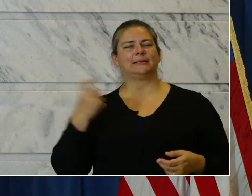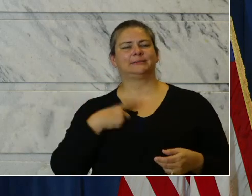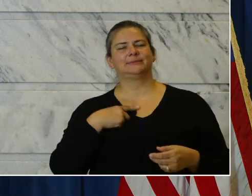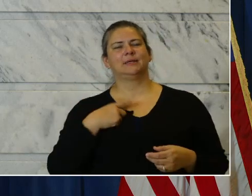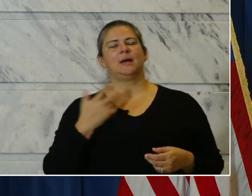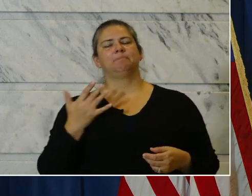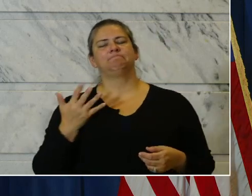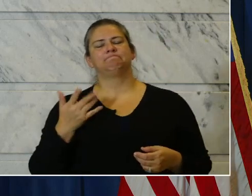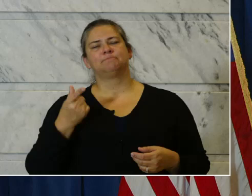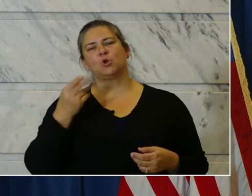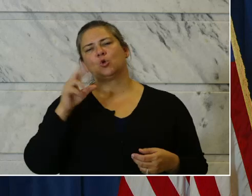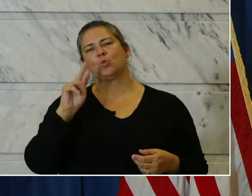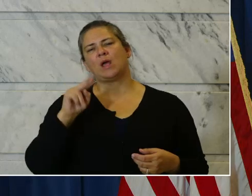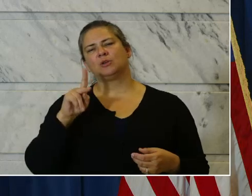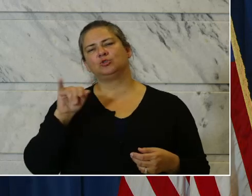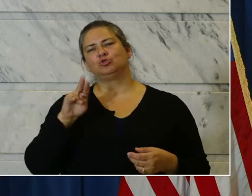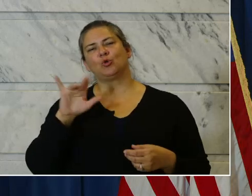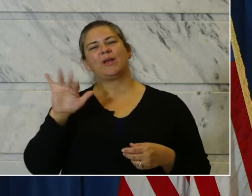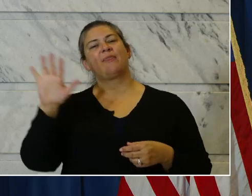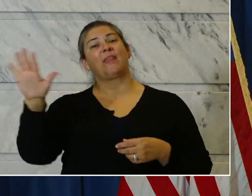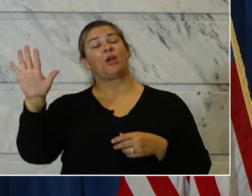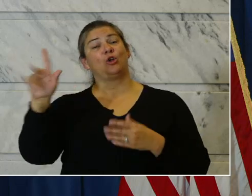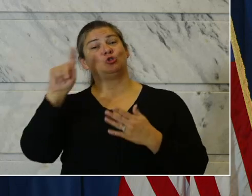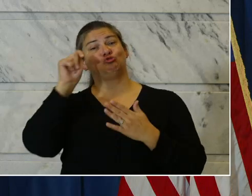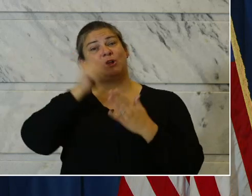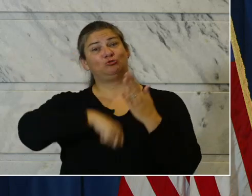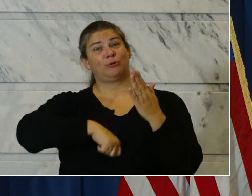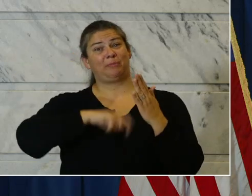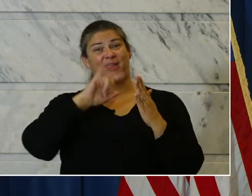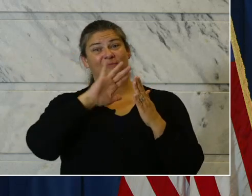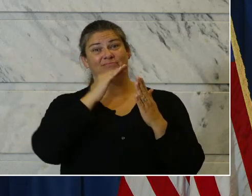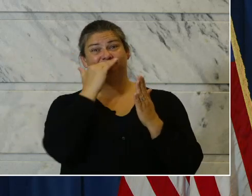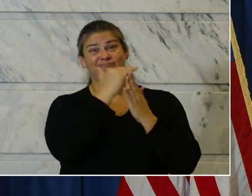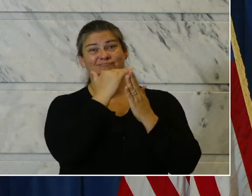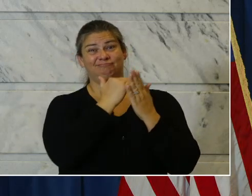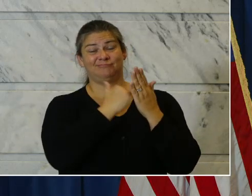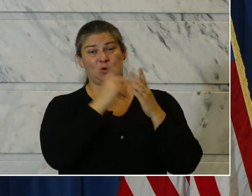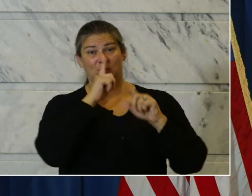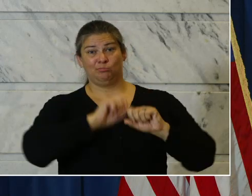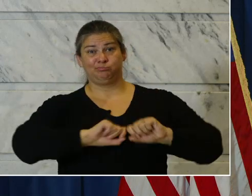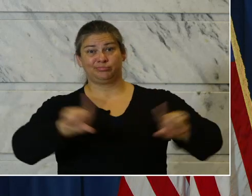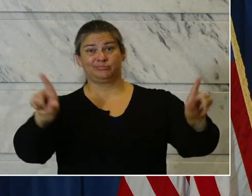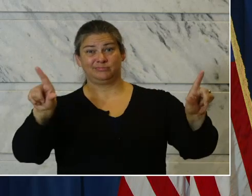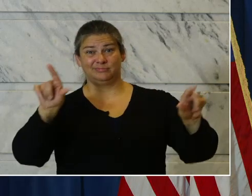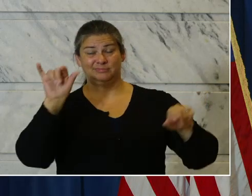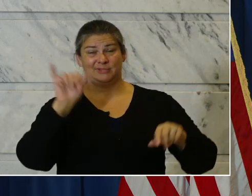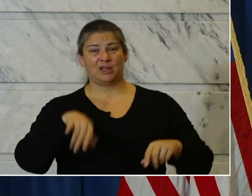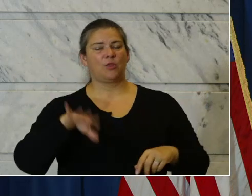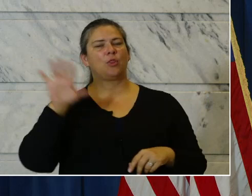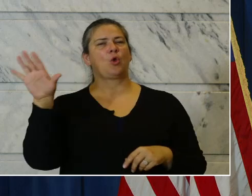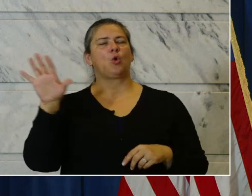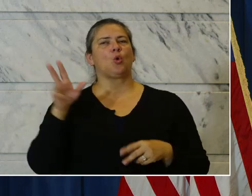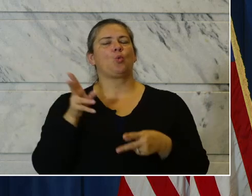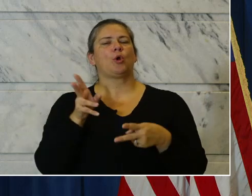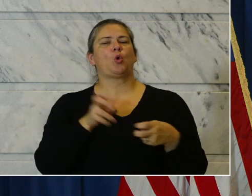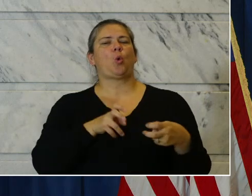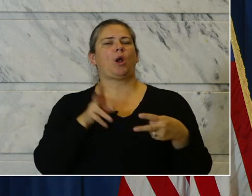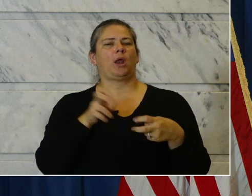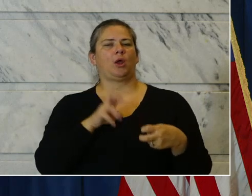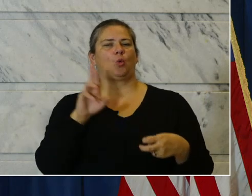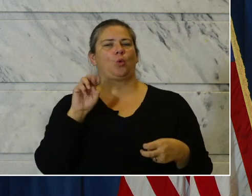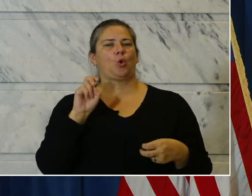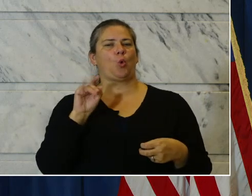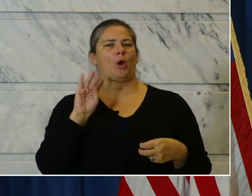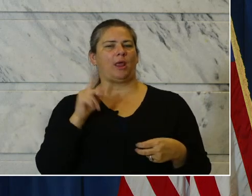with the grand jury transcript, I think it's going to be a recording. The grand jury recording released in a